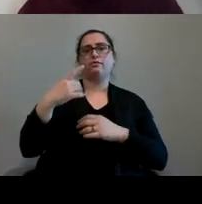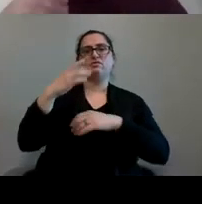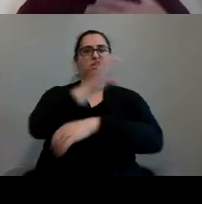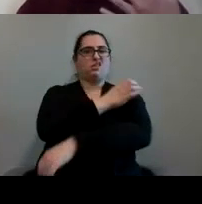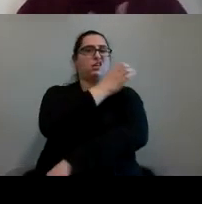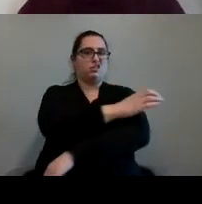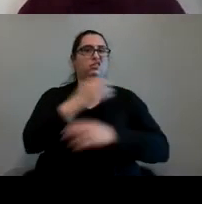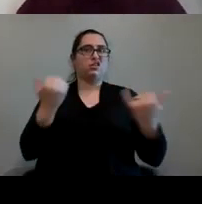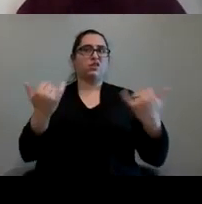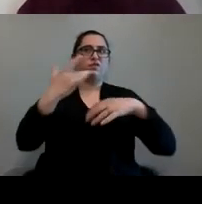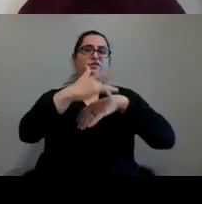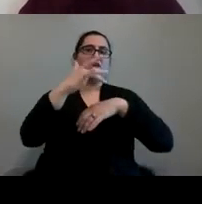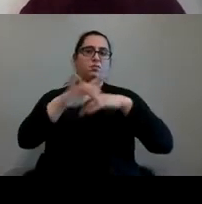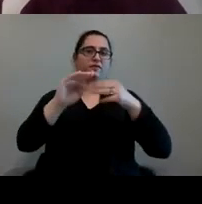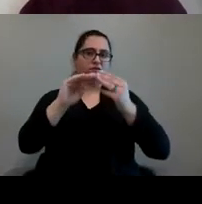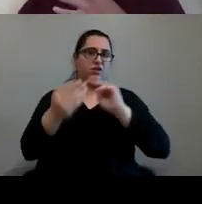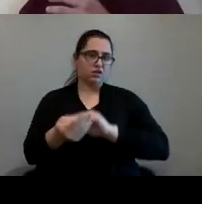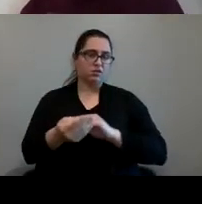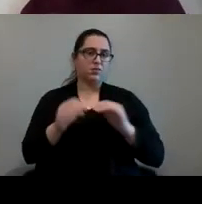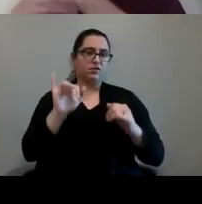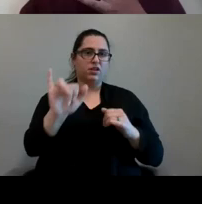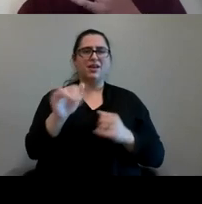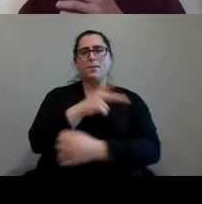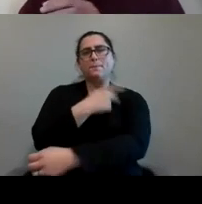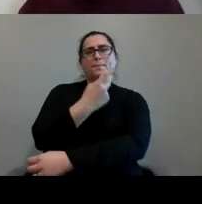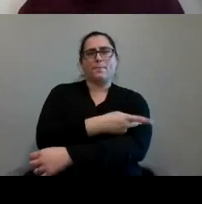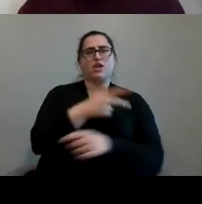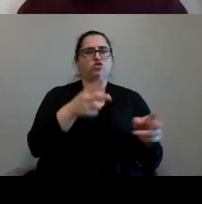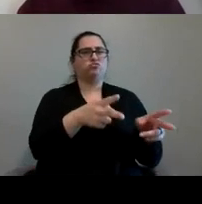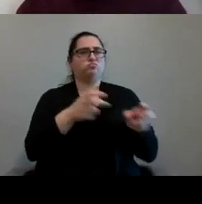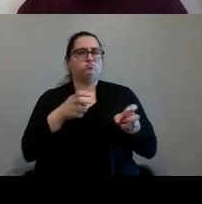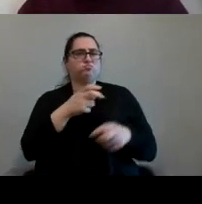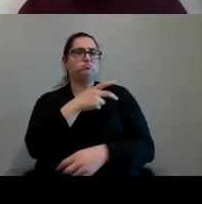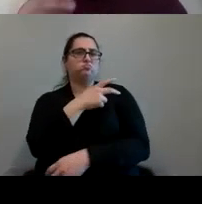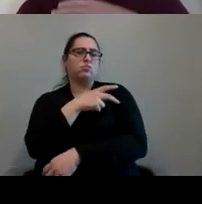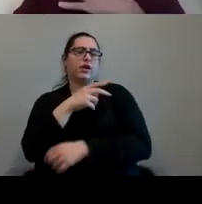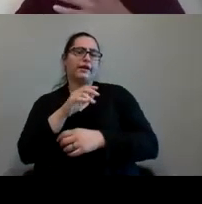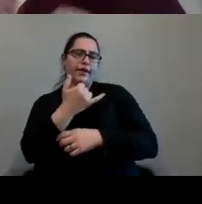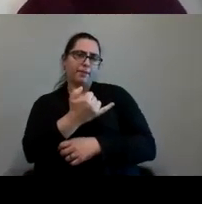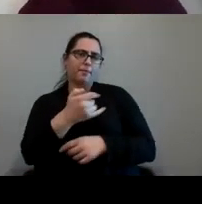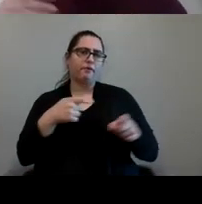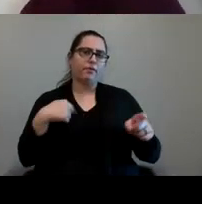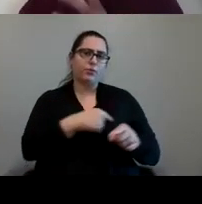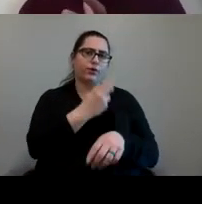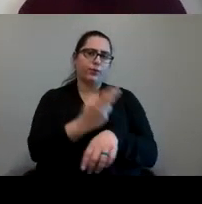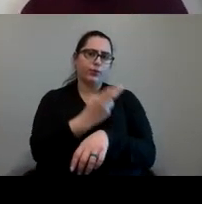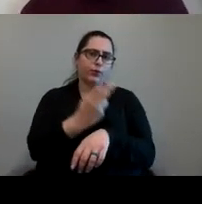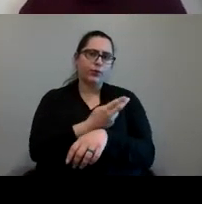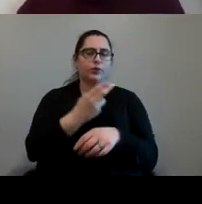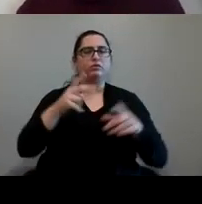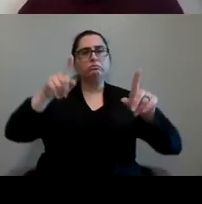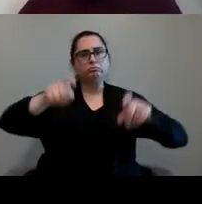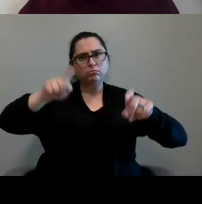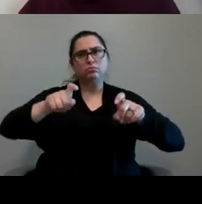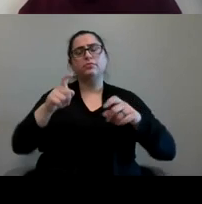S309, which is the patient-derived antibody that we also evolved off of. And so we get, comparable, maybe a little bit